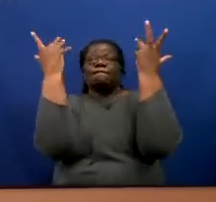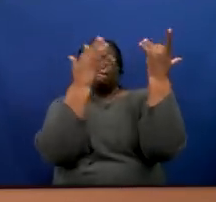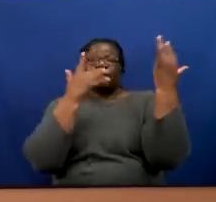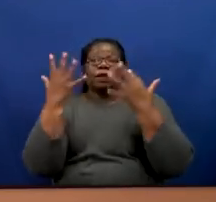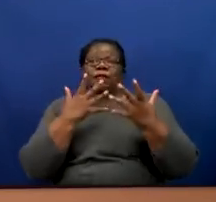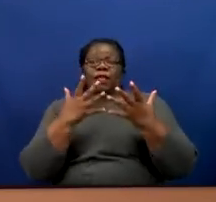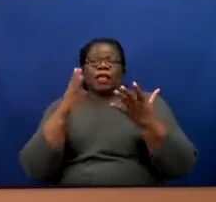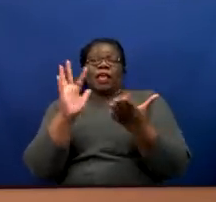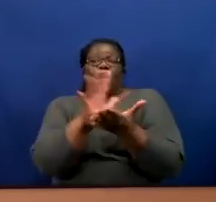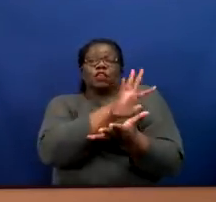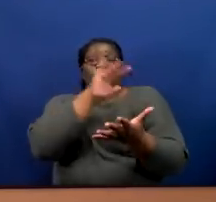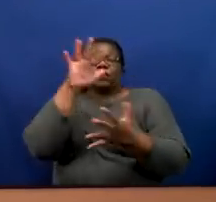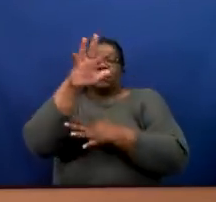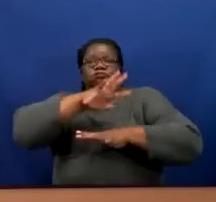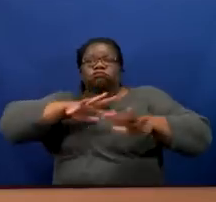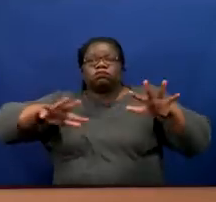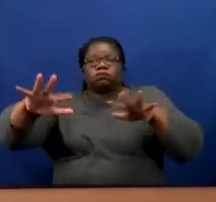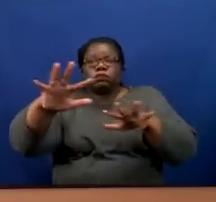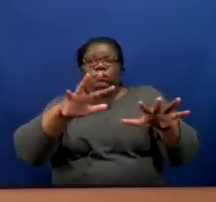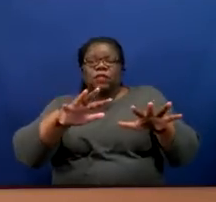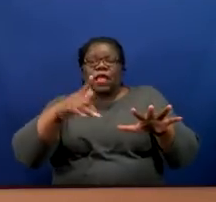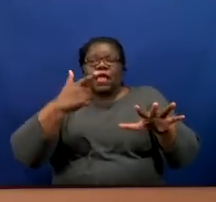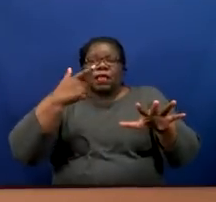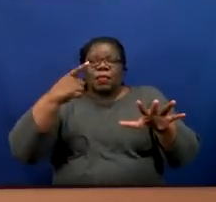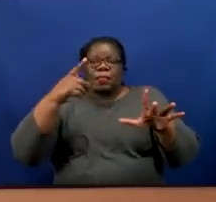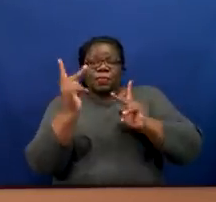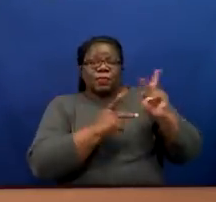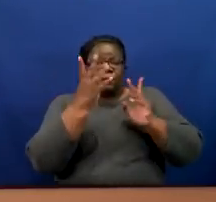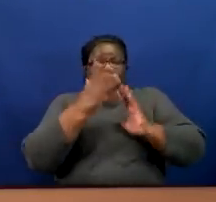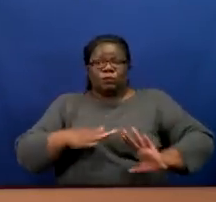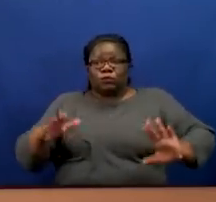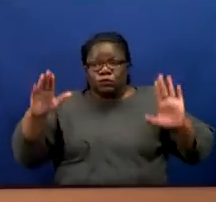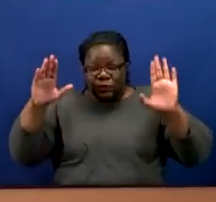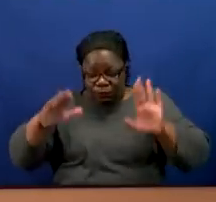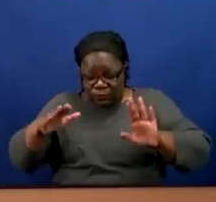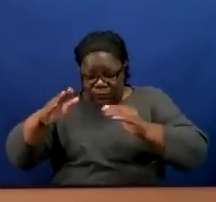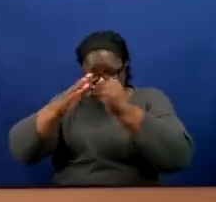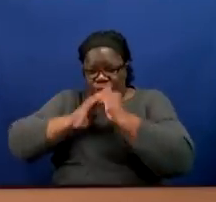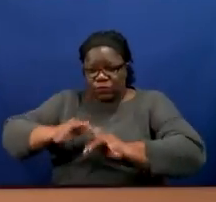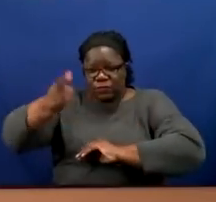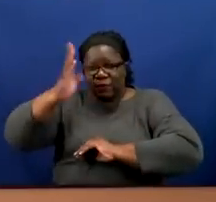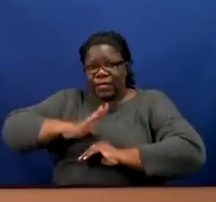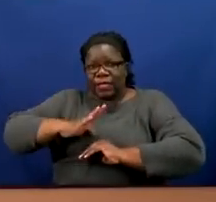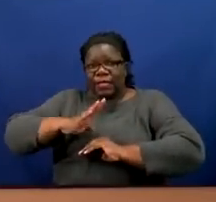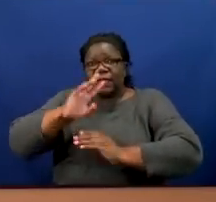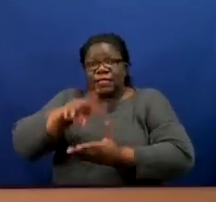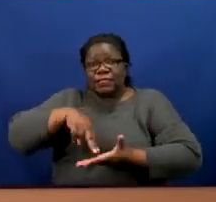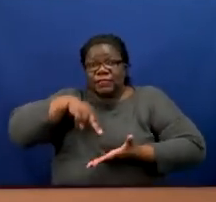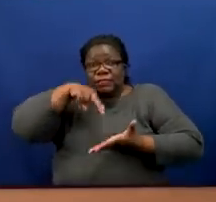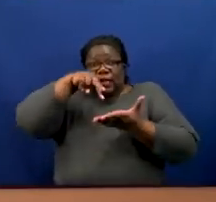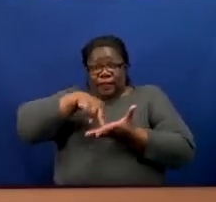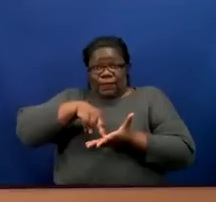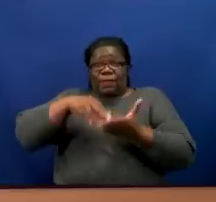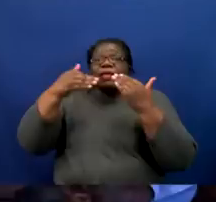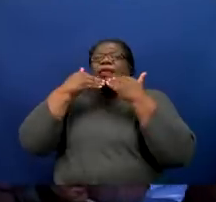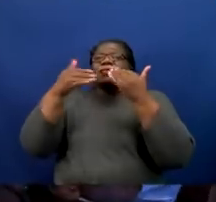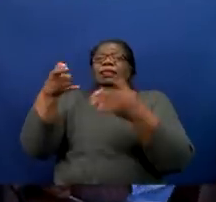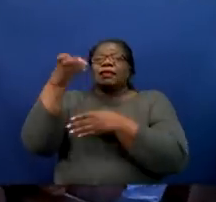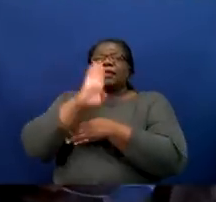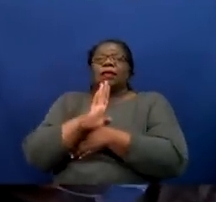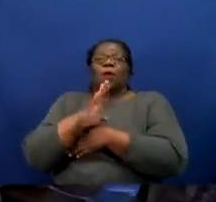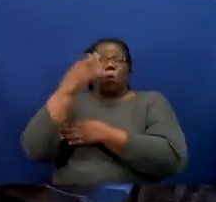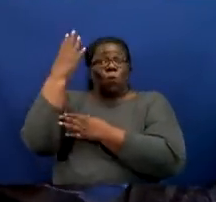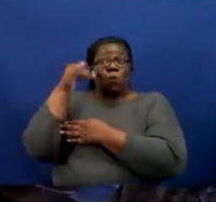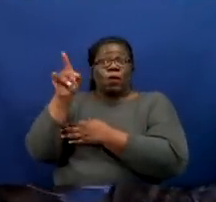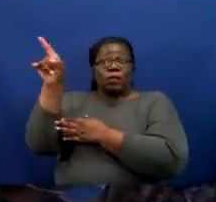and the glory filled the room, they laid prostrate. They worshiped God. And then they got up and thanked God, for he